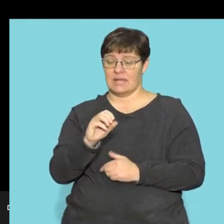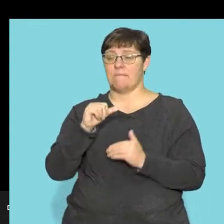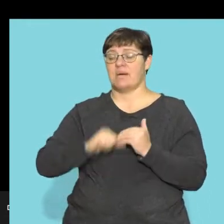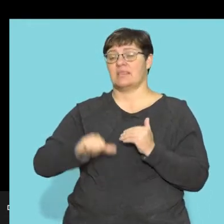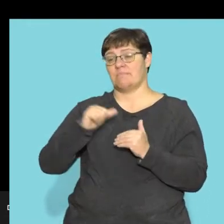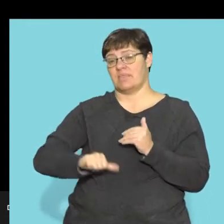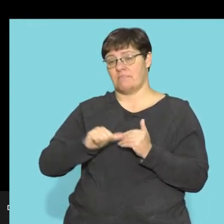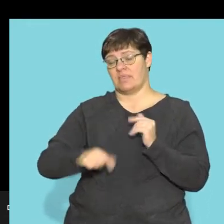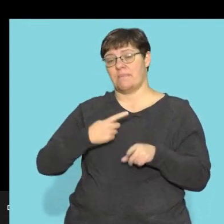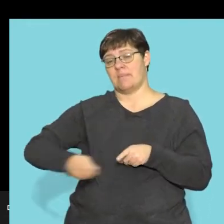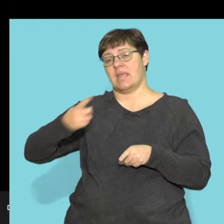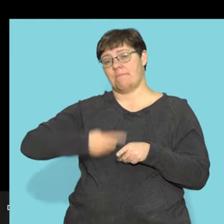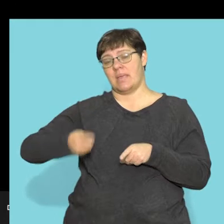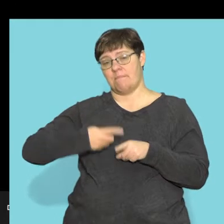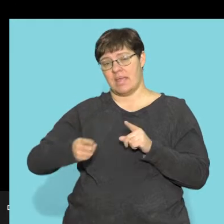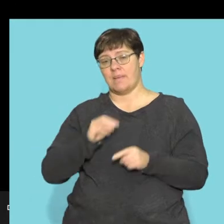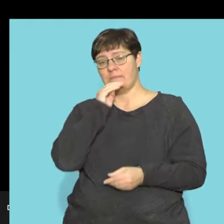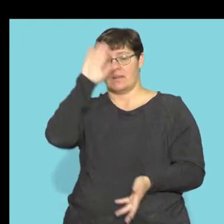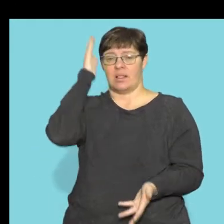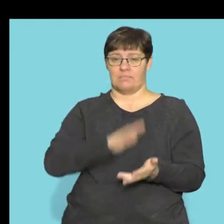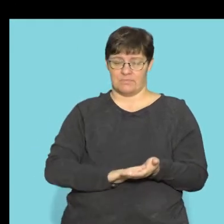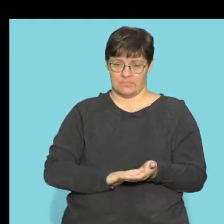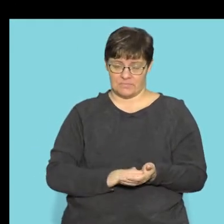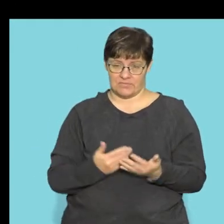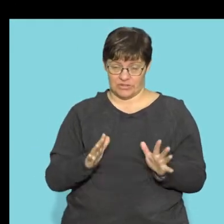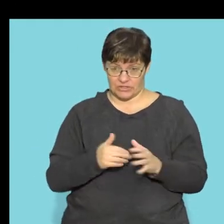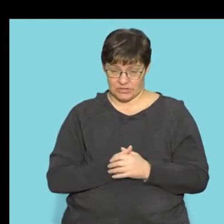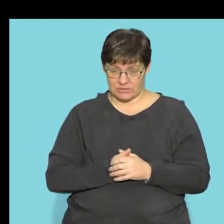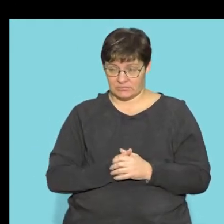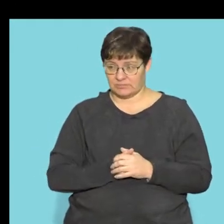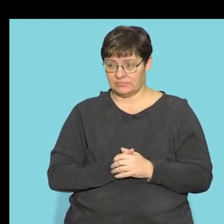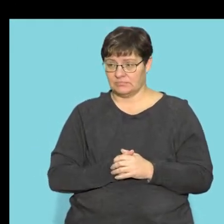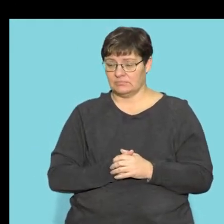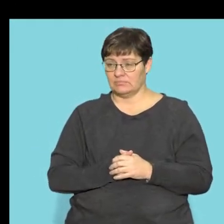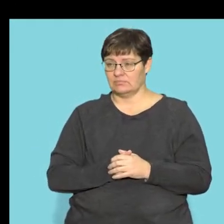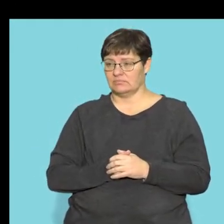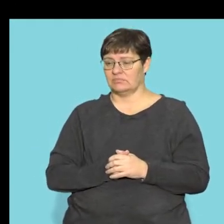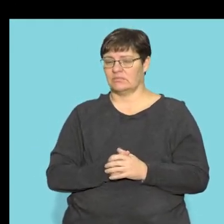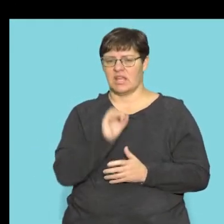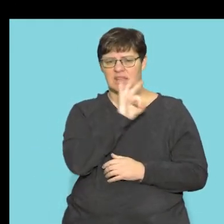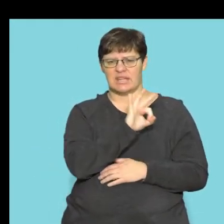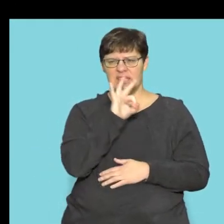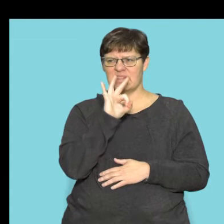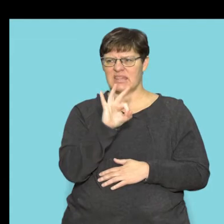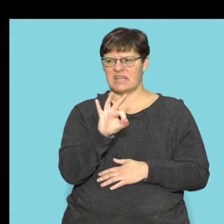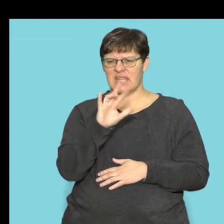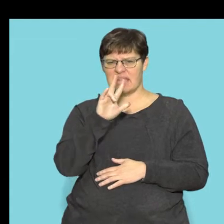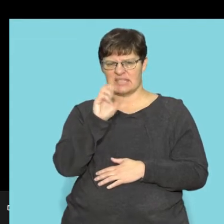3,380 rands per month in order to amortize this loan. So my X will be 3,000, I